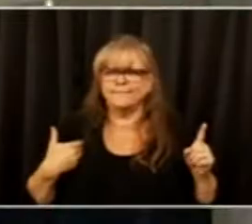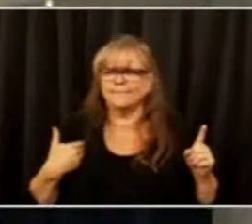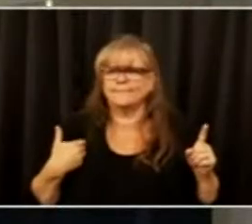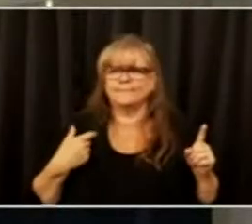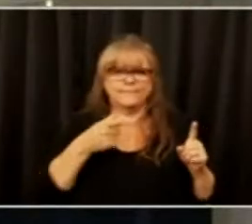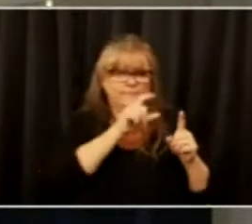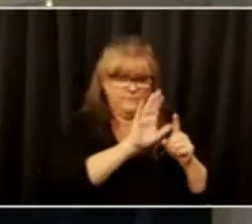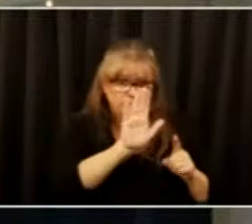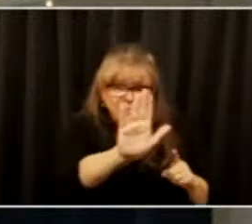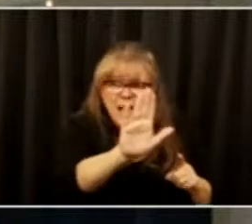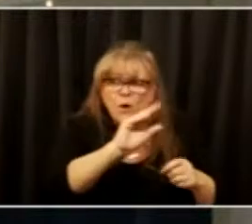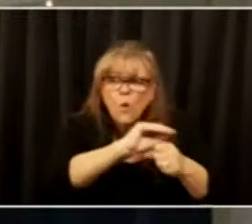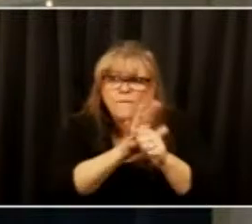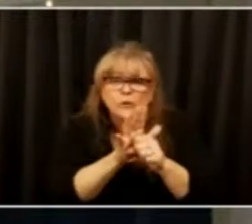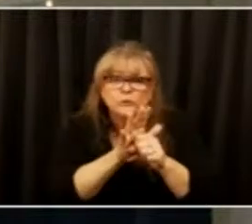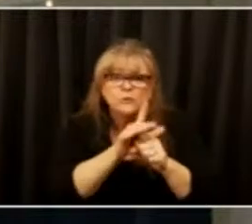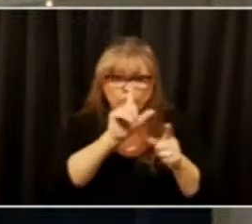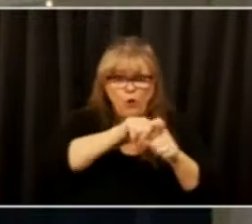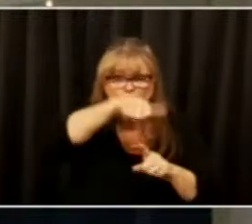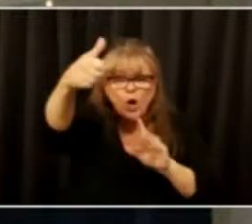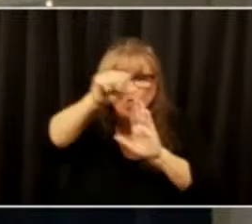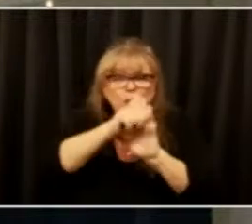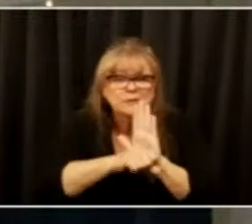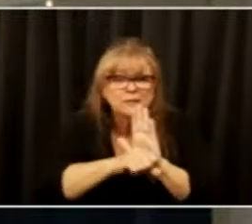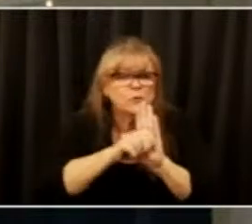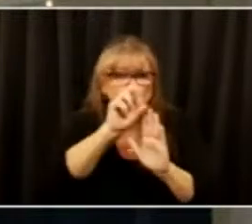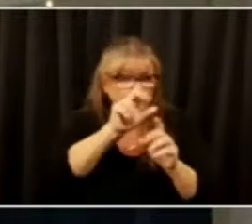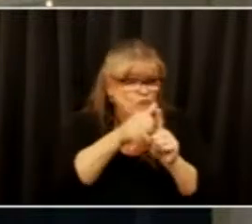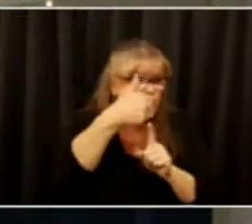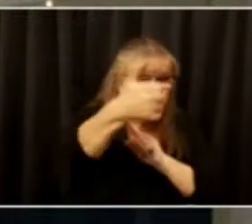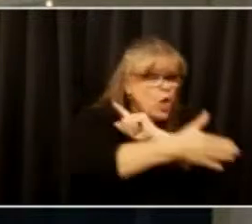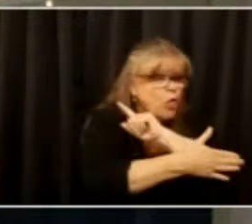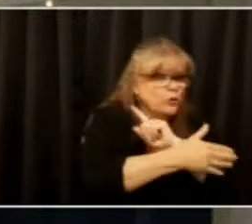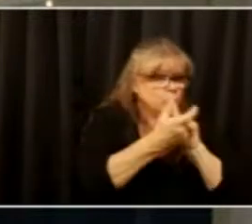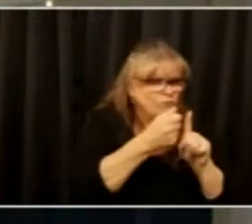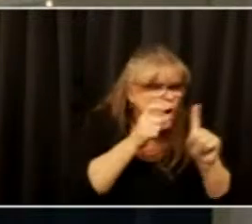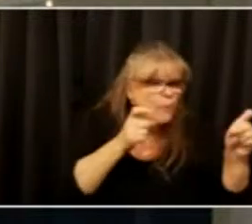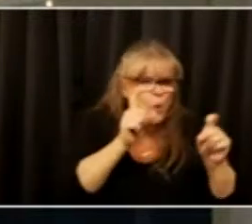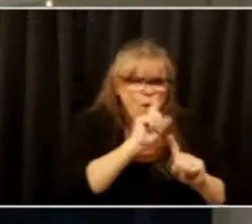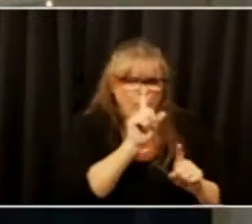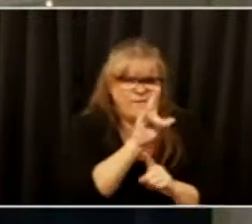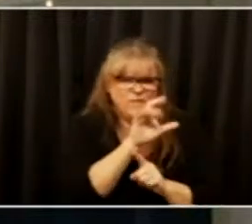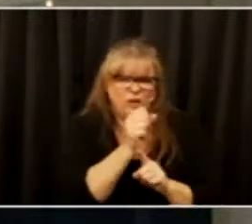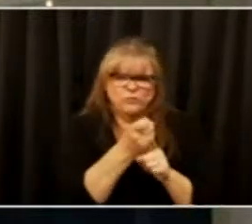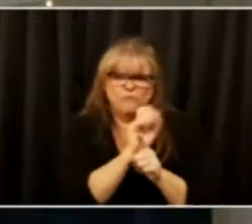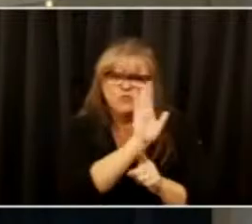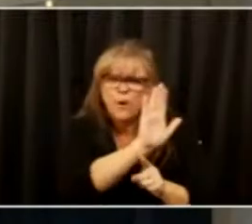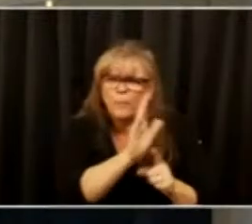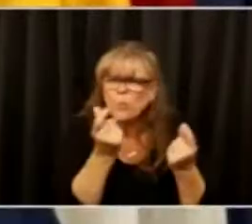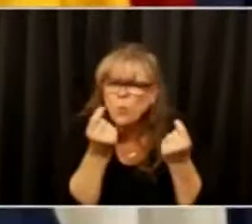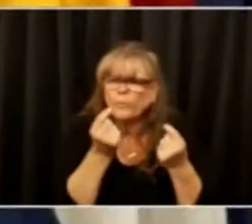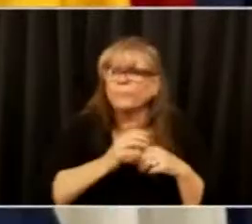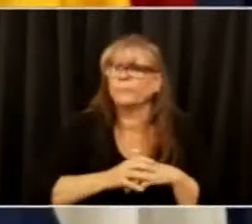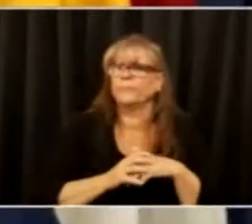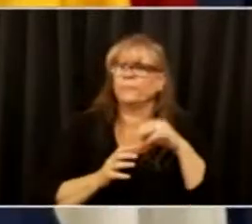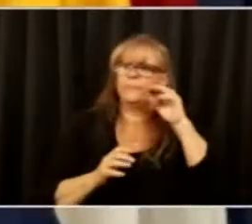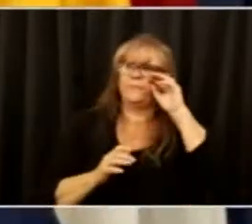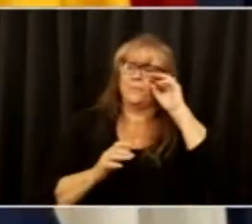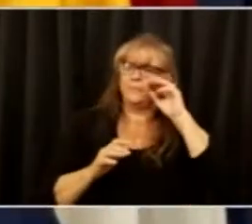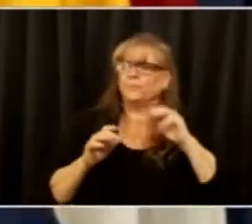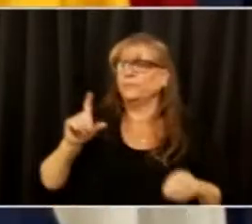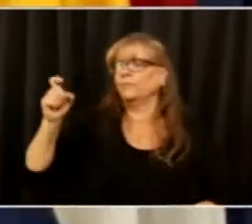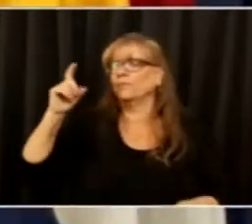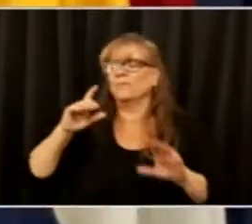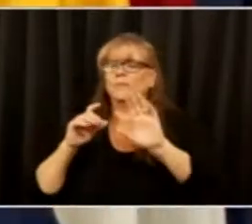particular. And just to share some good news, the vaccines thus far are highly effective against every known variant